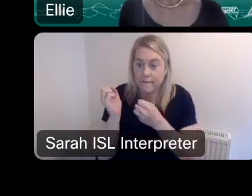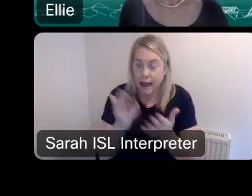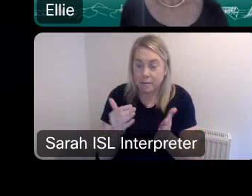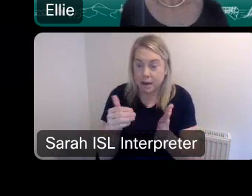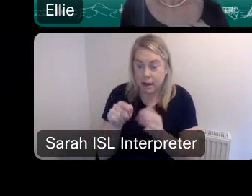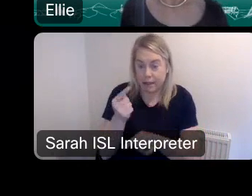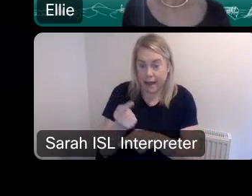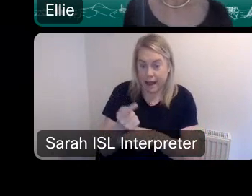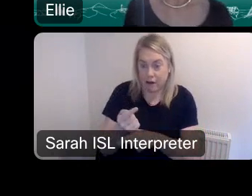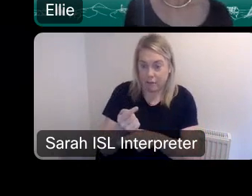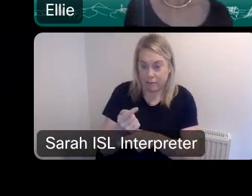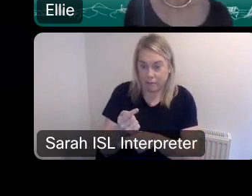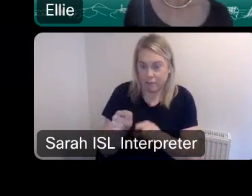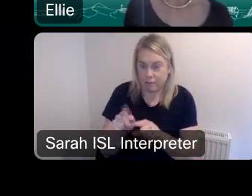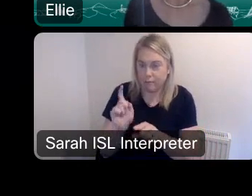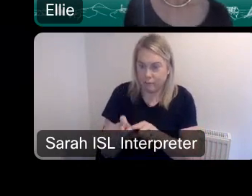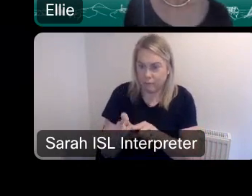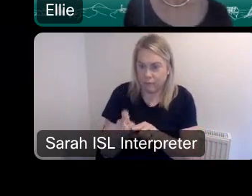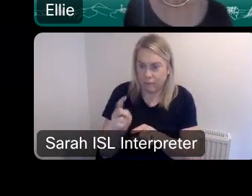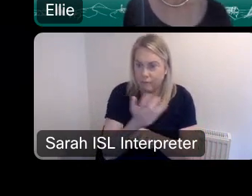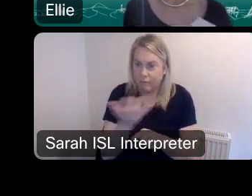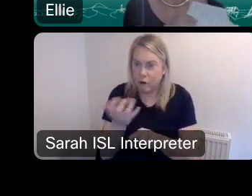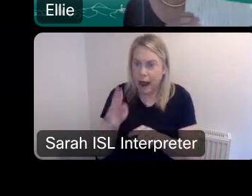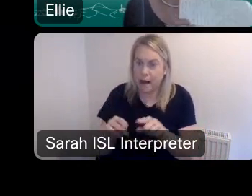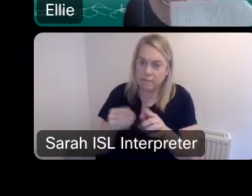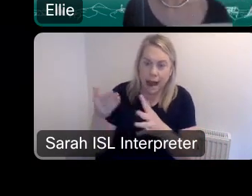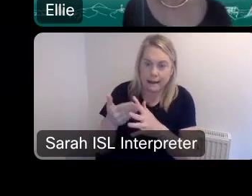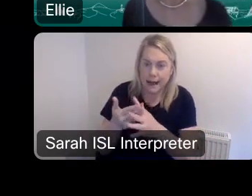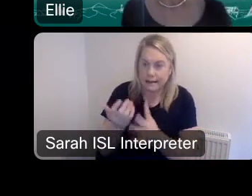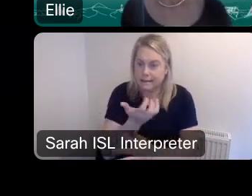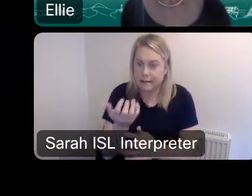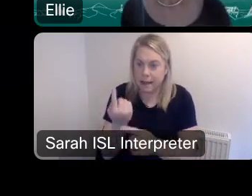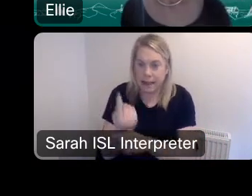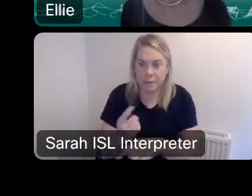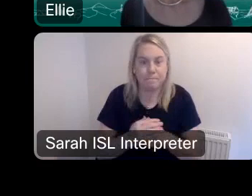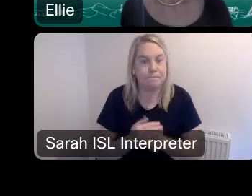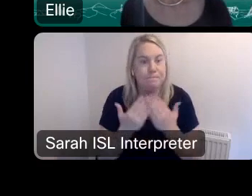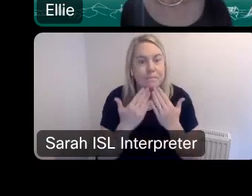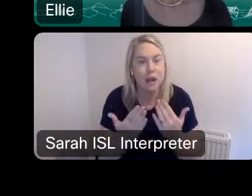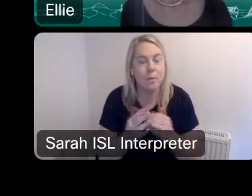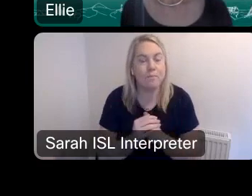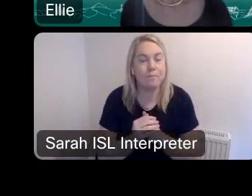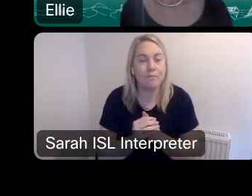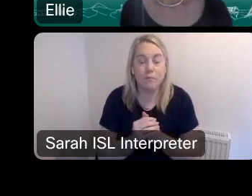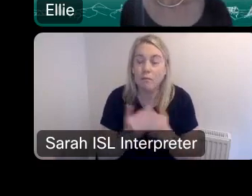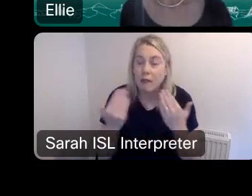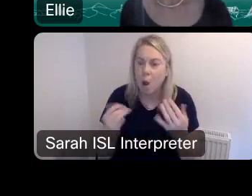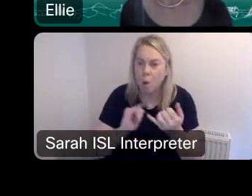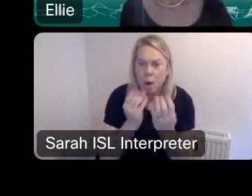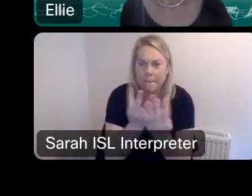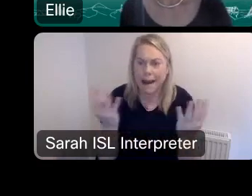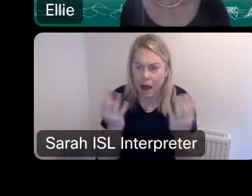make this session more accessible to you. Thank you. Next slide. So on to our